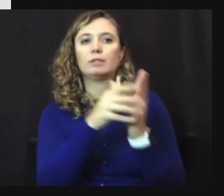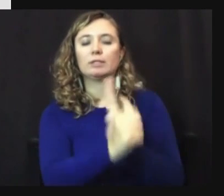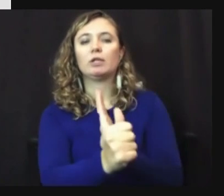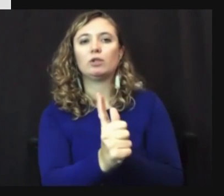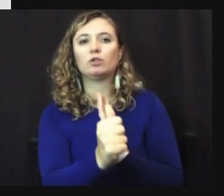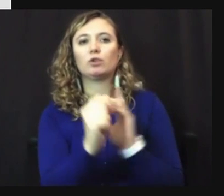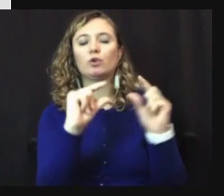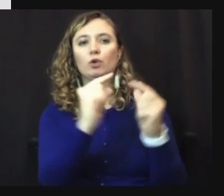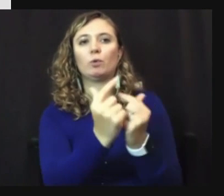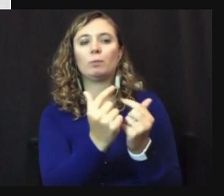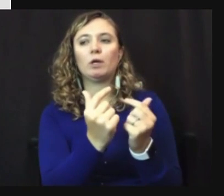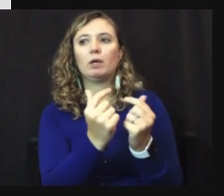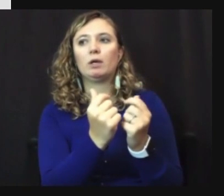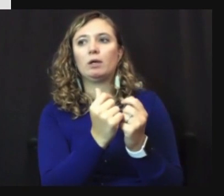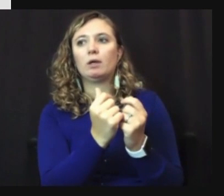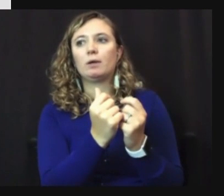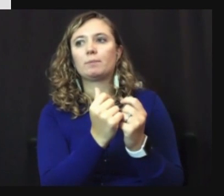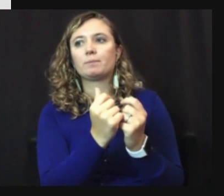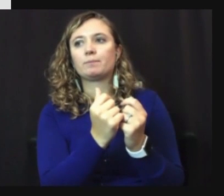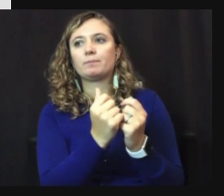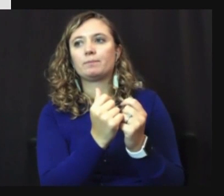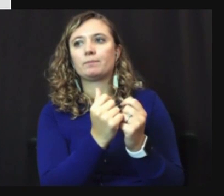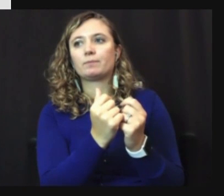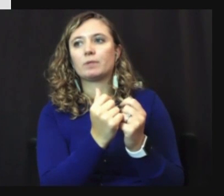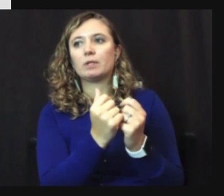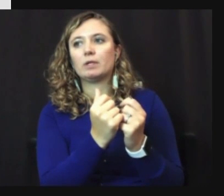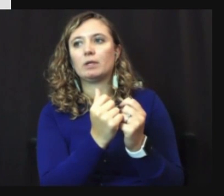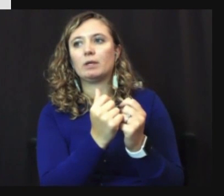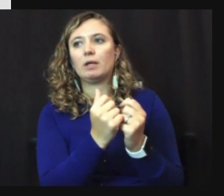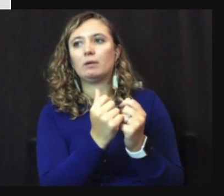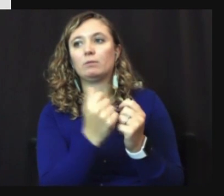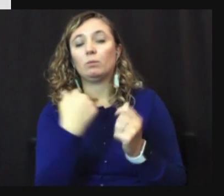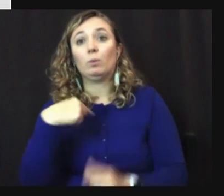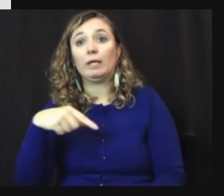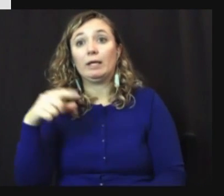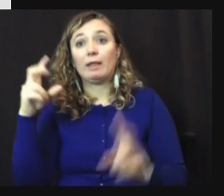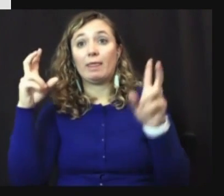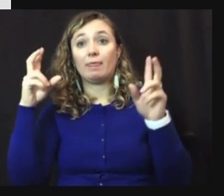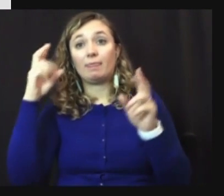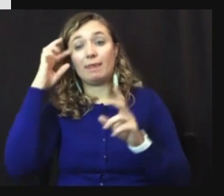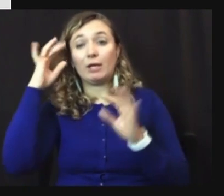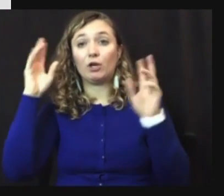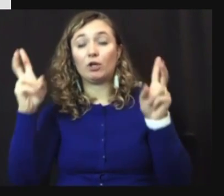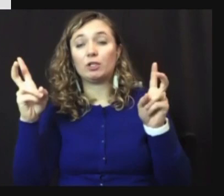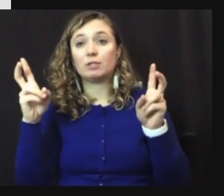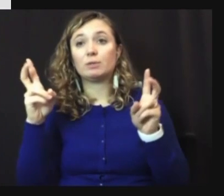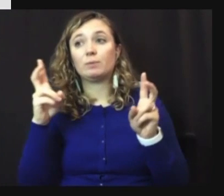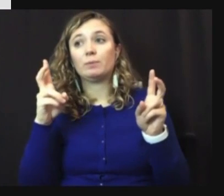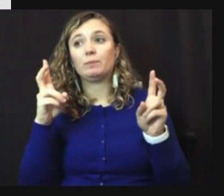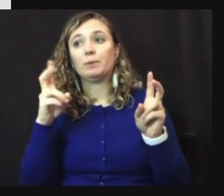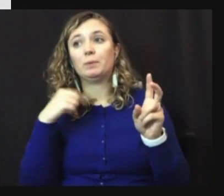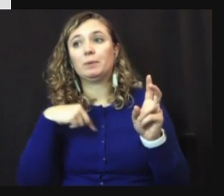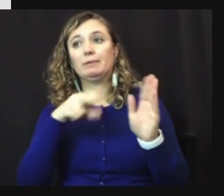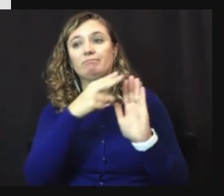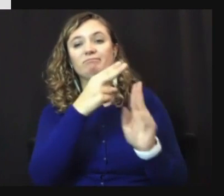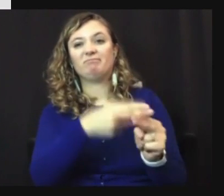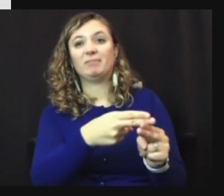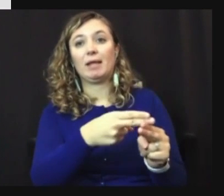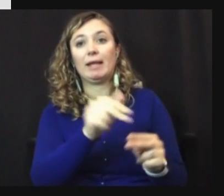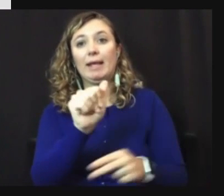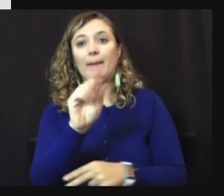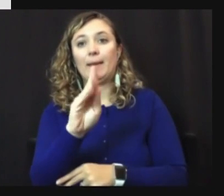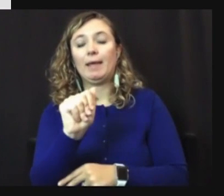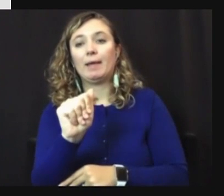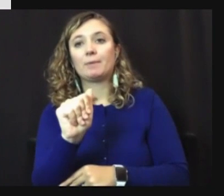Thinkers that I believe may be considered ABA. Doctors that I otherwise trust and who I believe